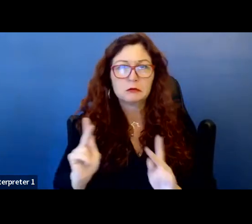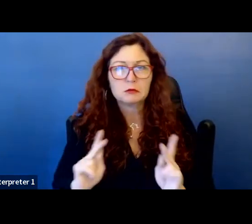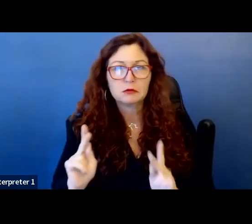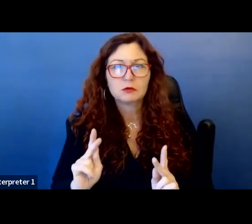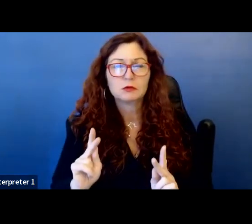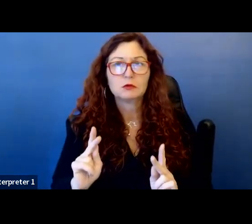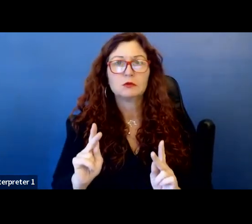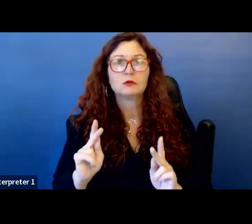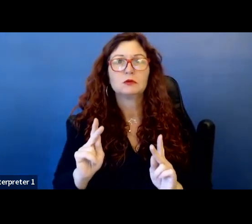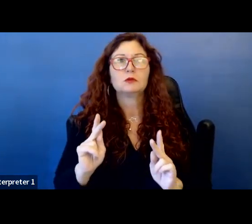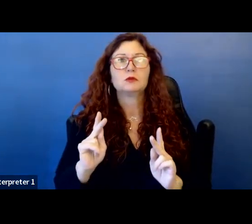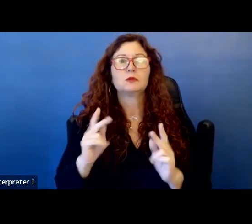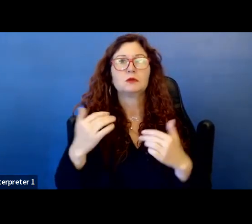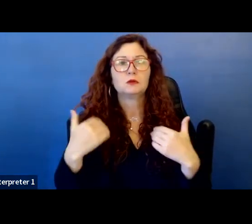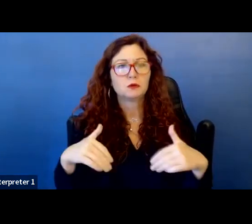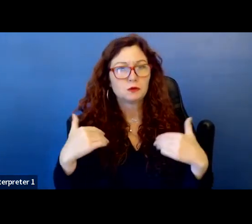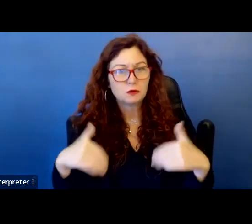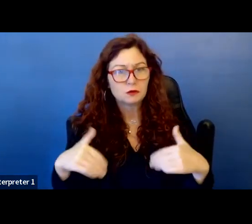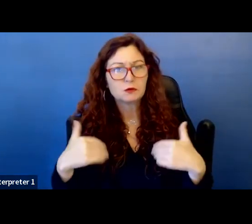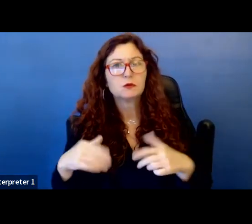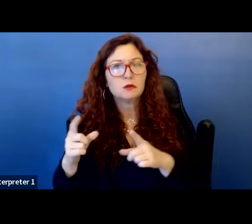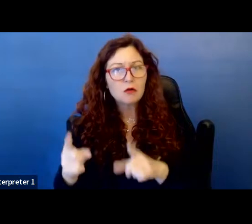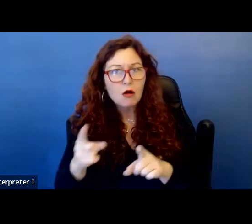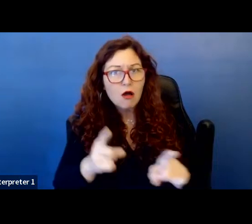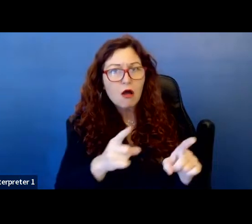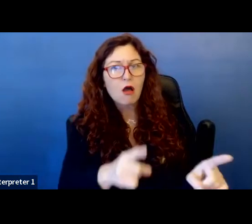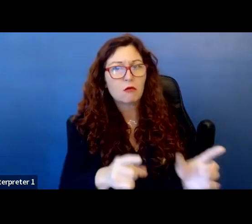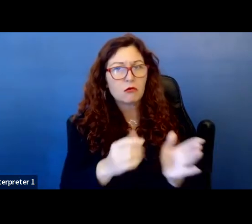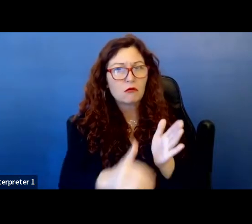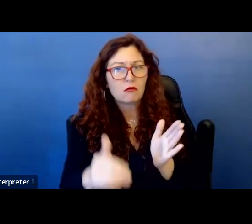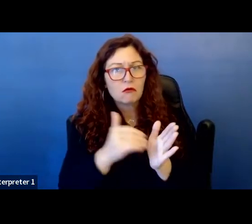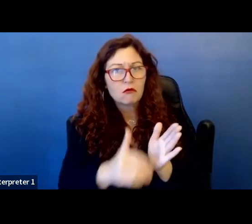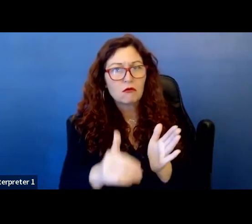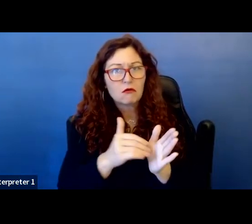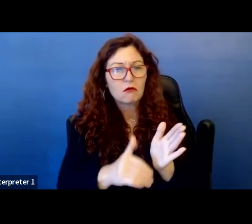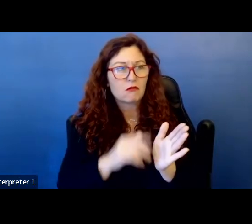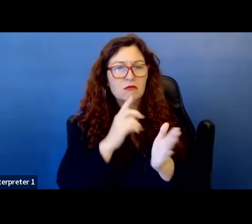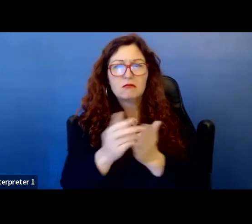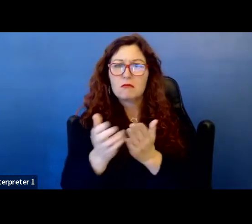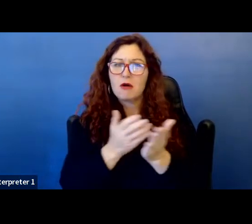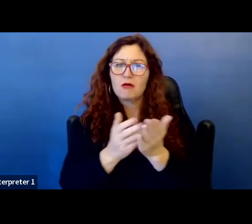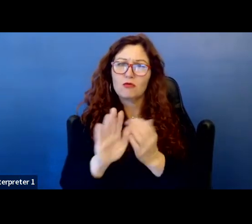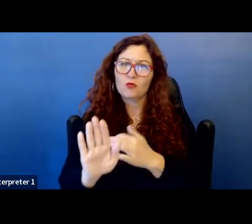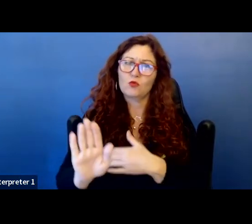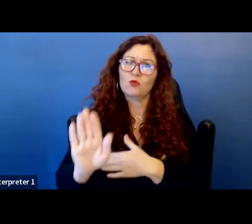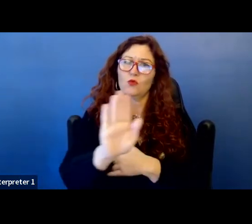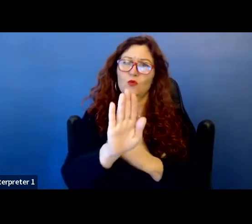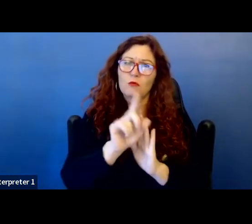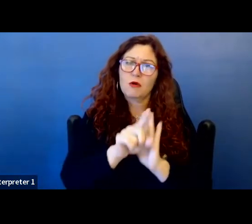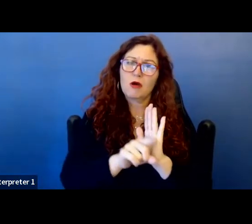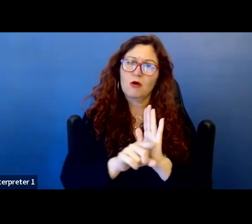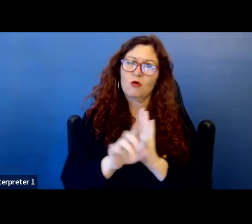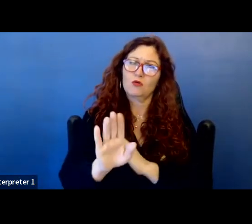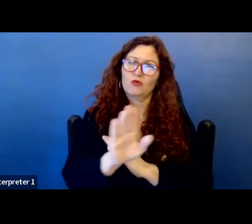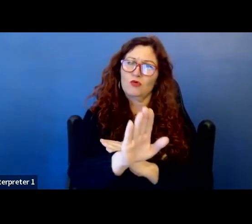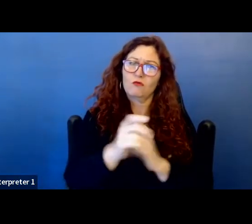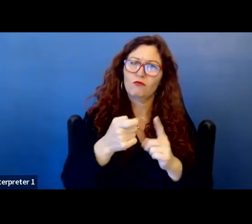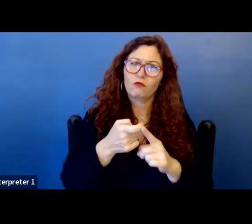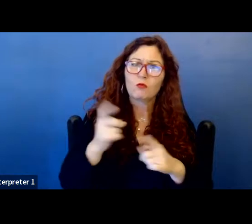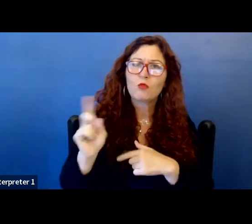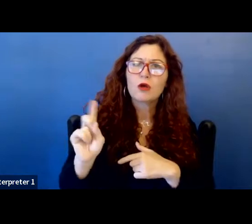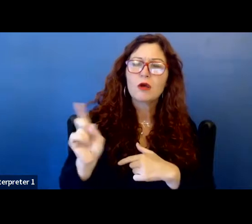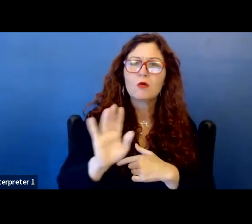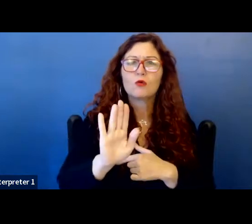isolated incidents but that it's something that affects all of us regardless of our backgrounds and should lead us to resolve to urgently address the rise of violent